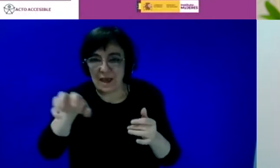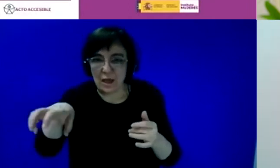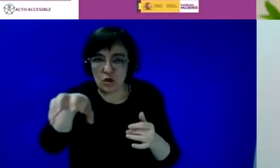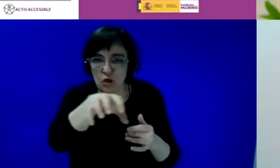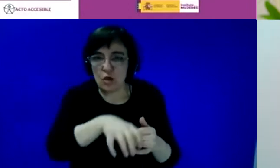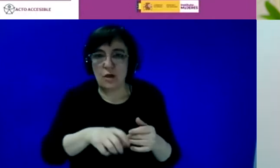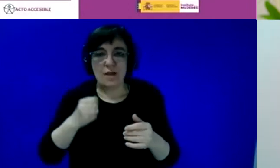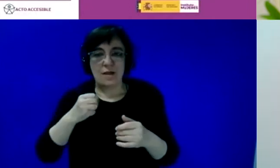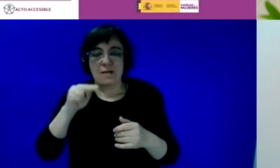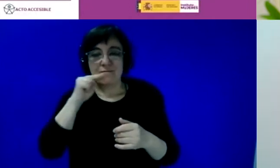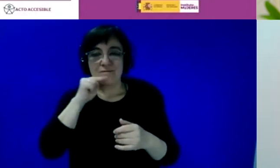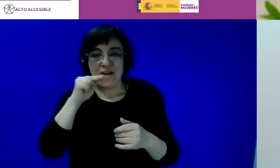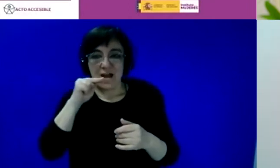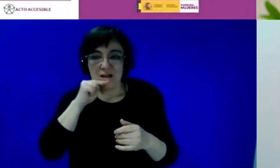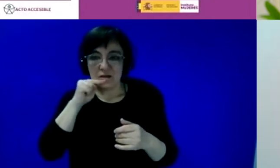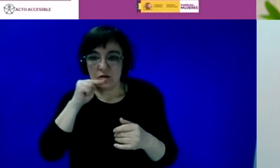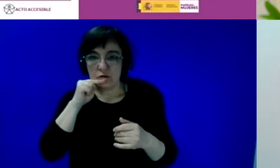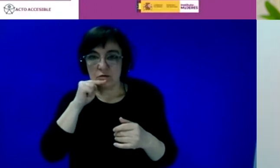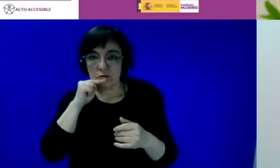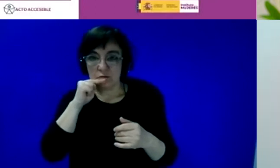accessible toilets. These elements